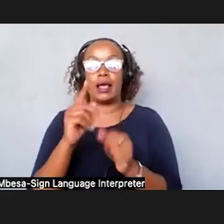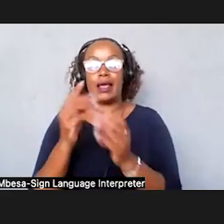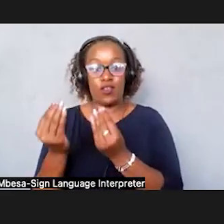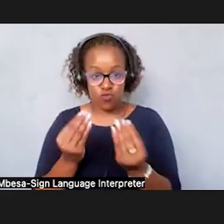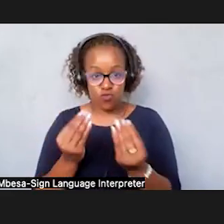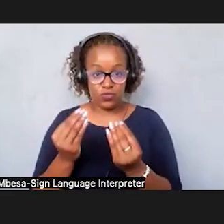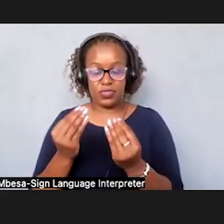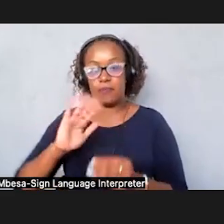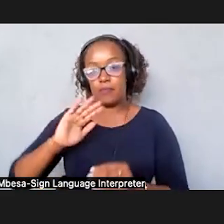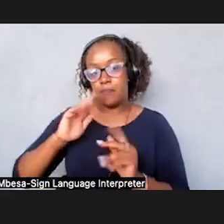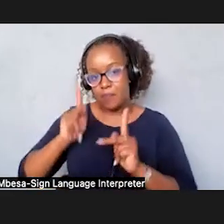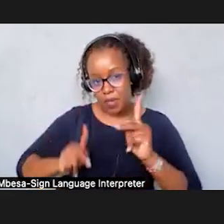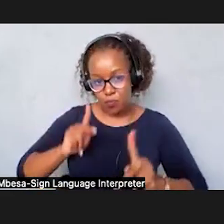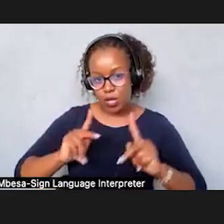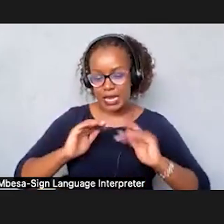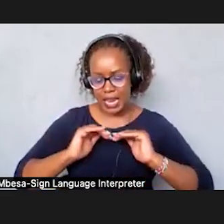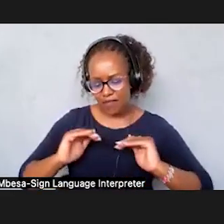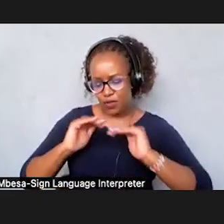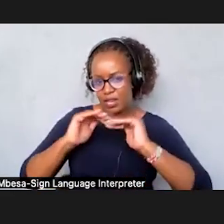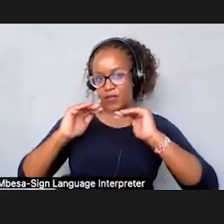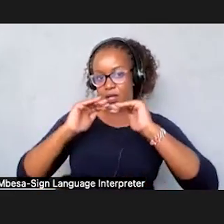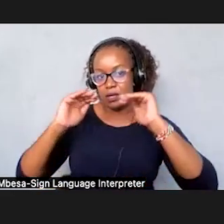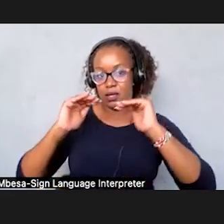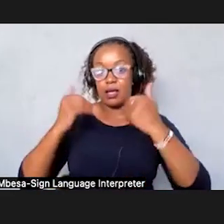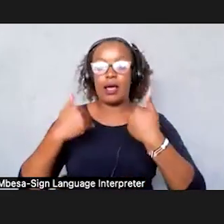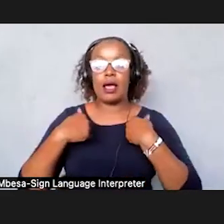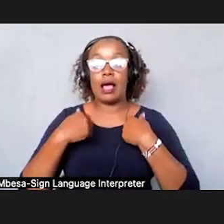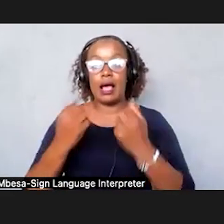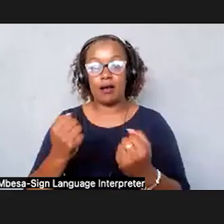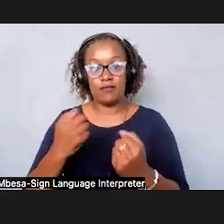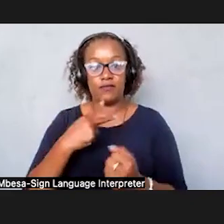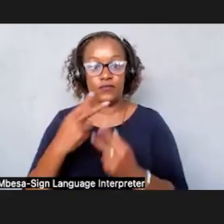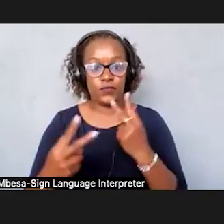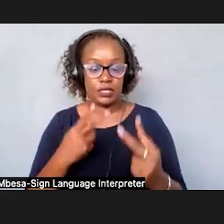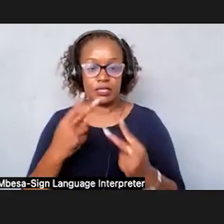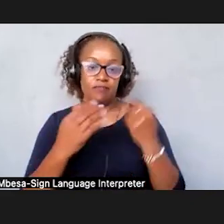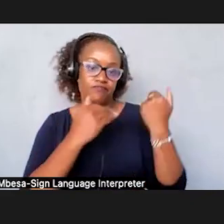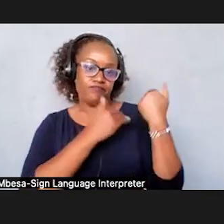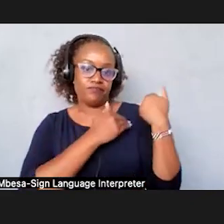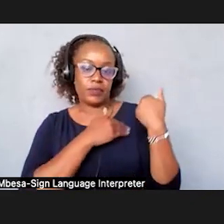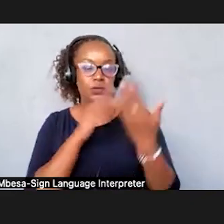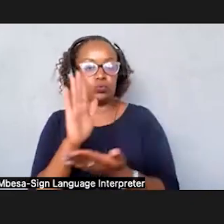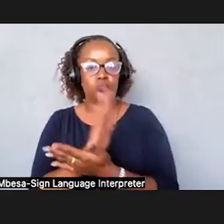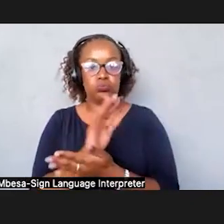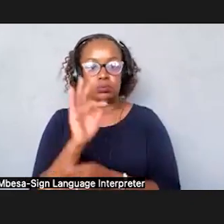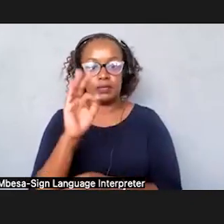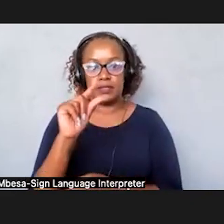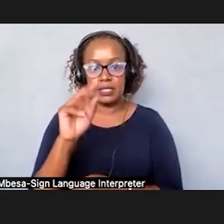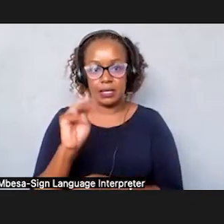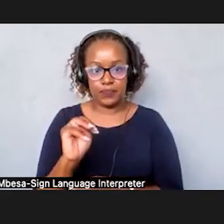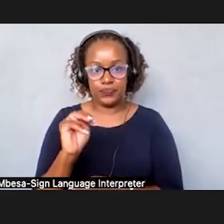level have a voice and a role to play in ending the FGM. For example, we have youth